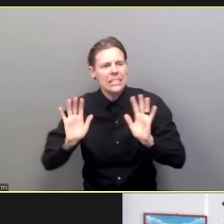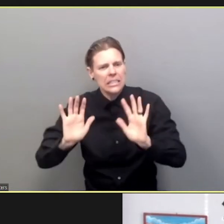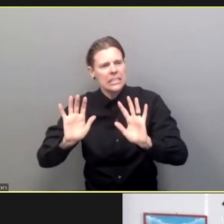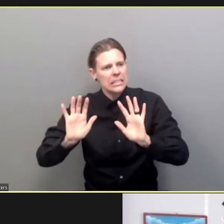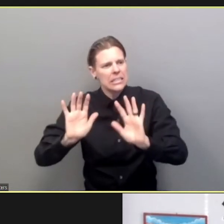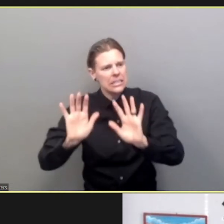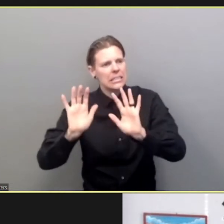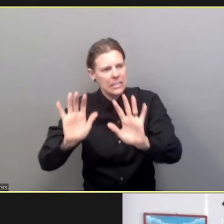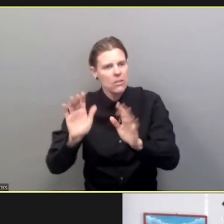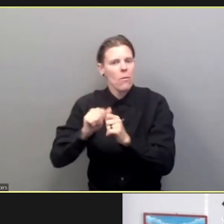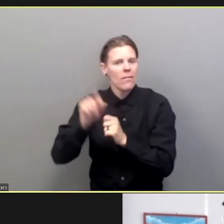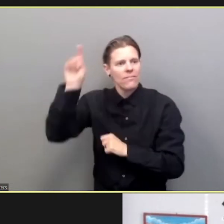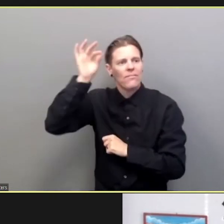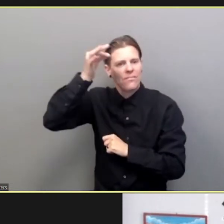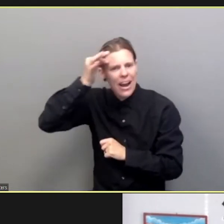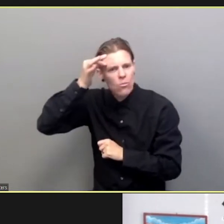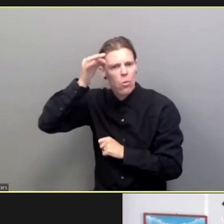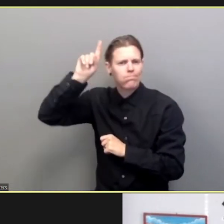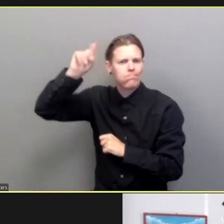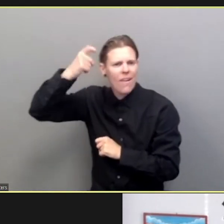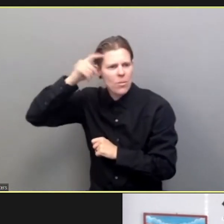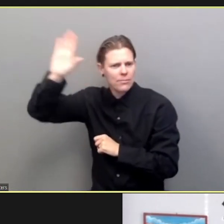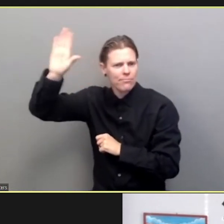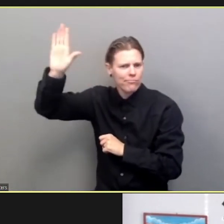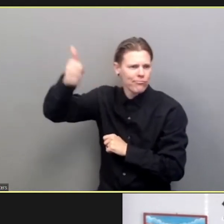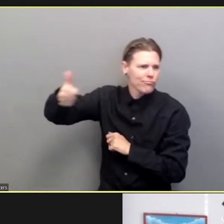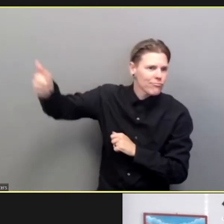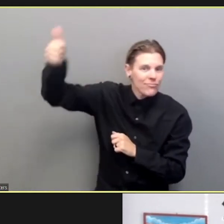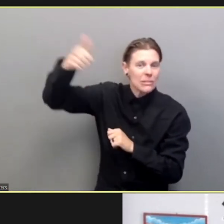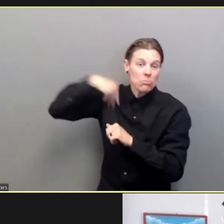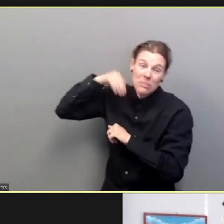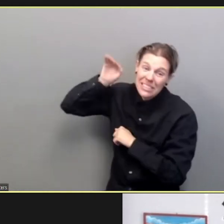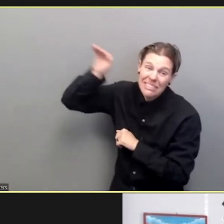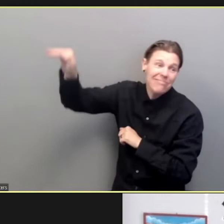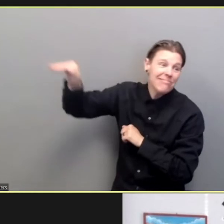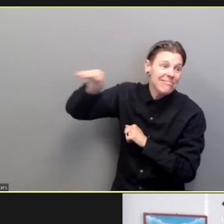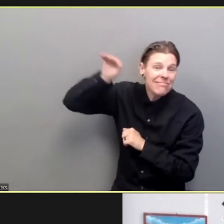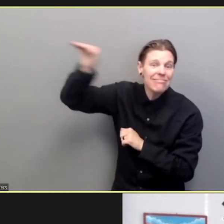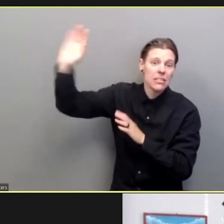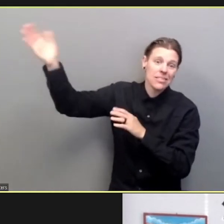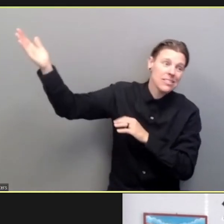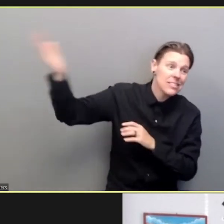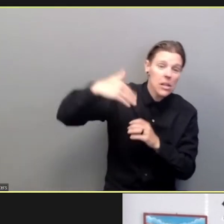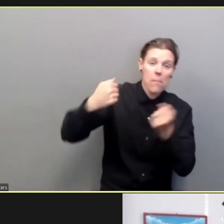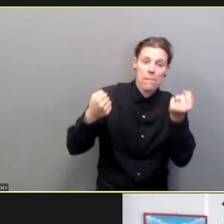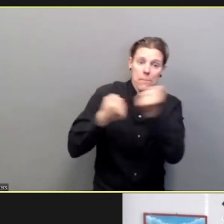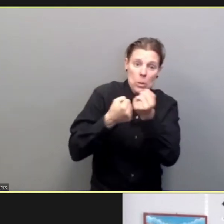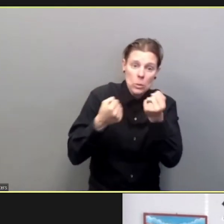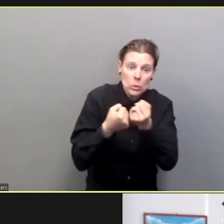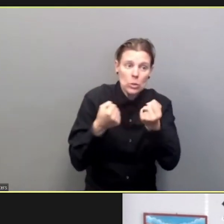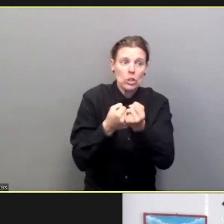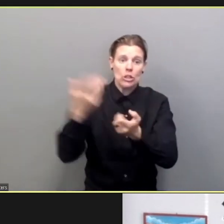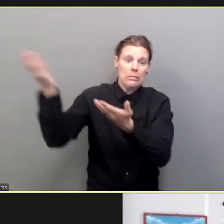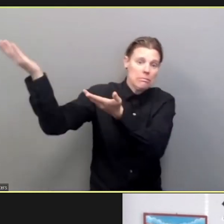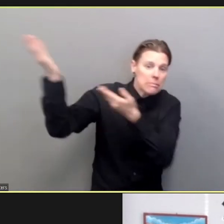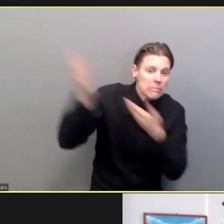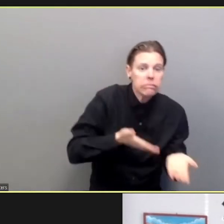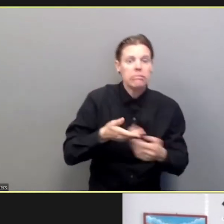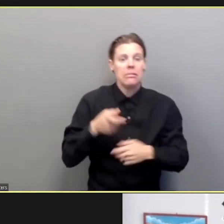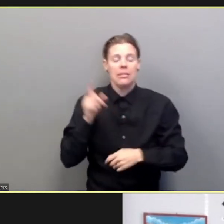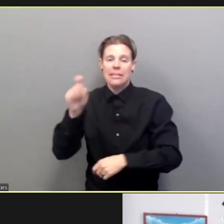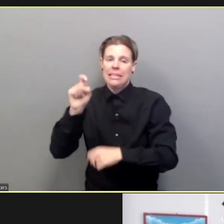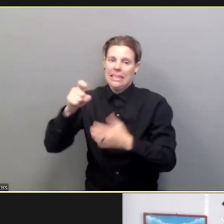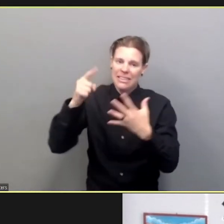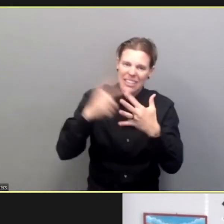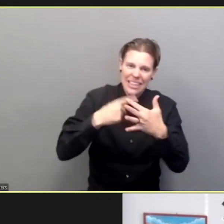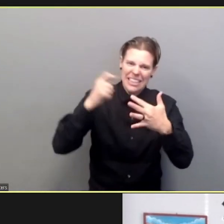government about the complexity of the booster guidelines. You know, if I had my say, I would